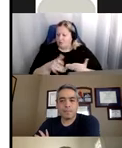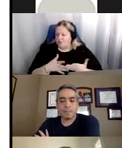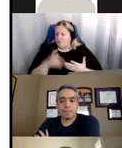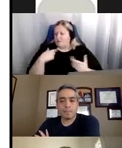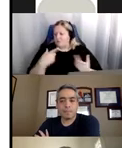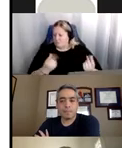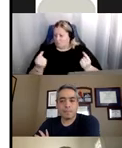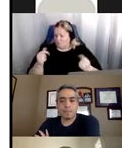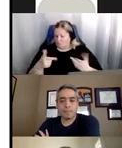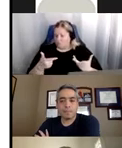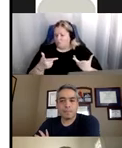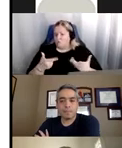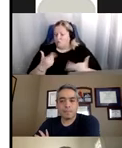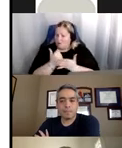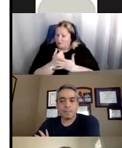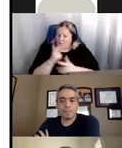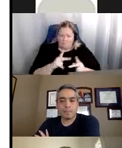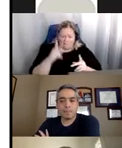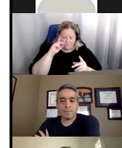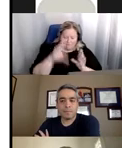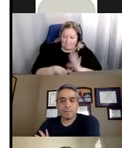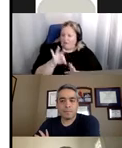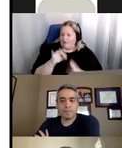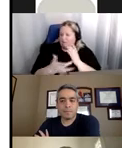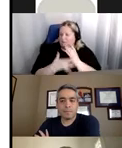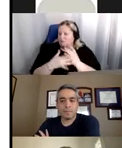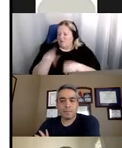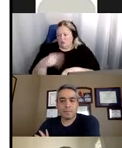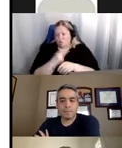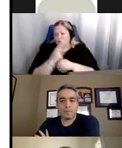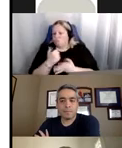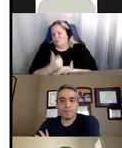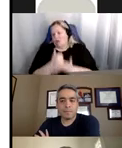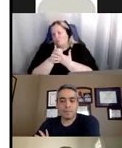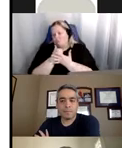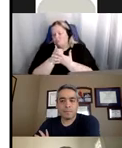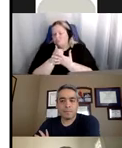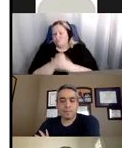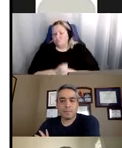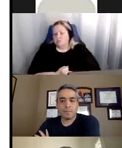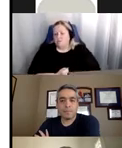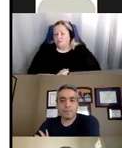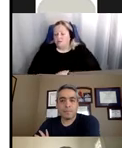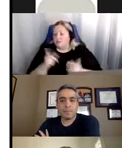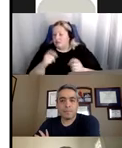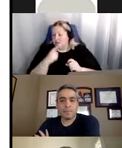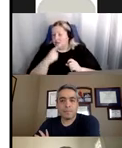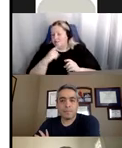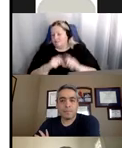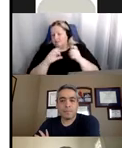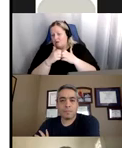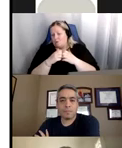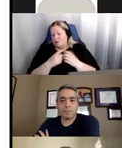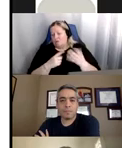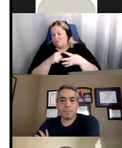do, is we help people find the technology that they could use to help them. On this slide, it says how we help, and there are 4